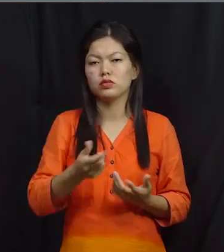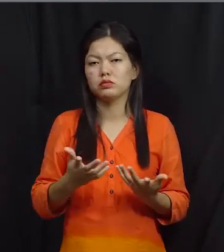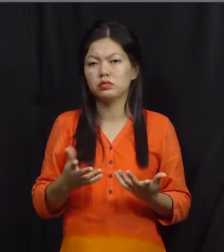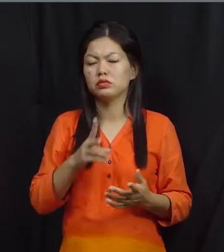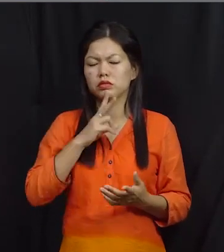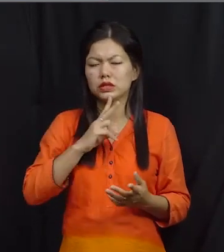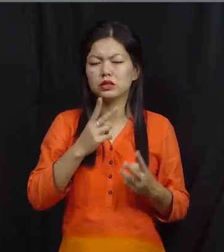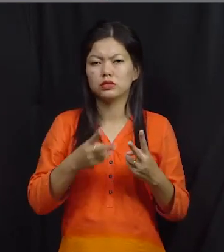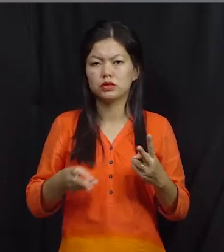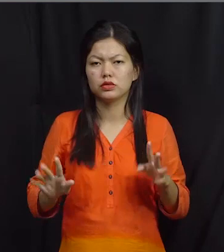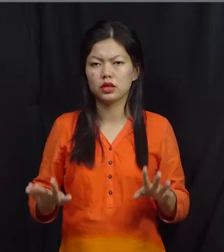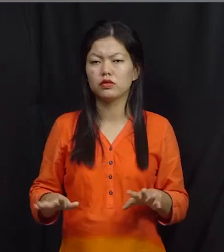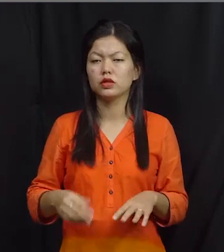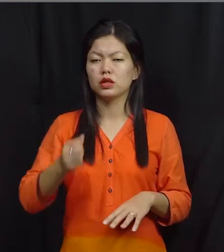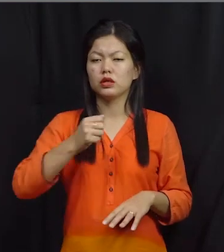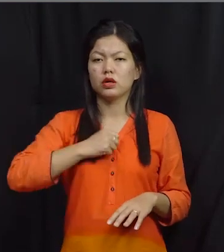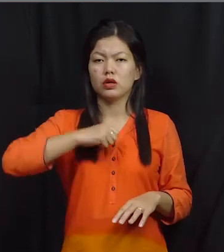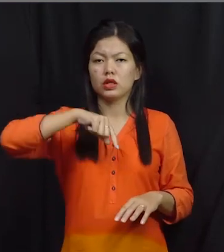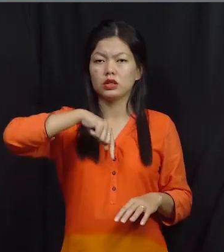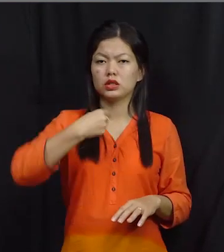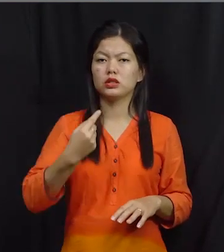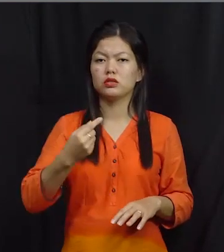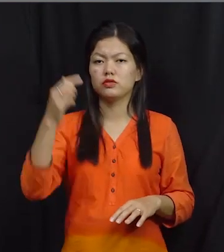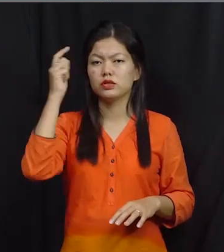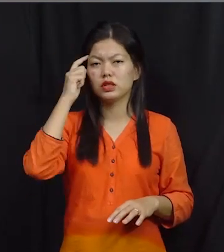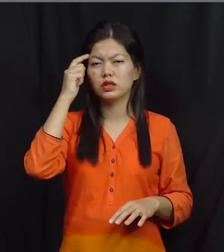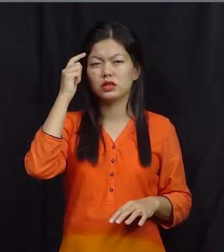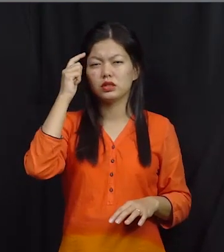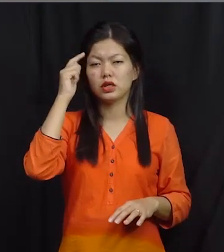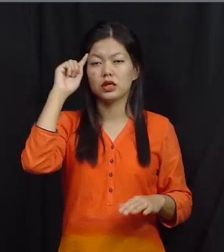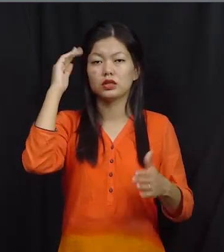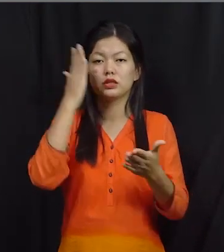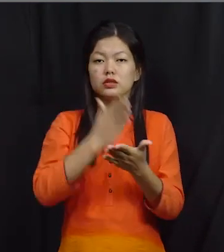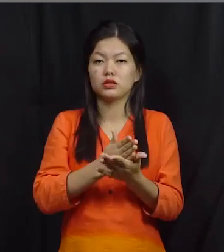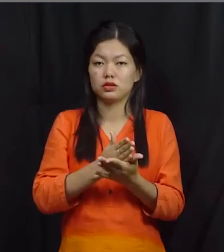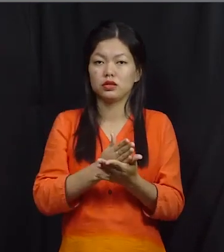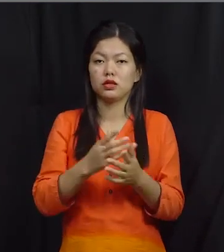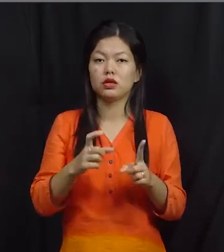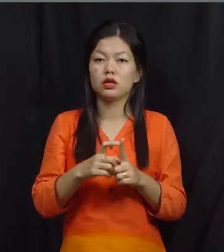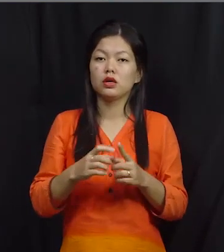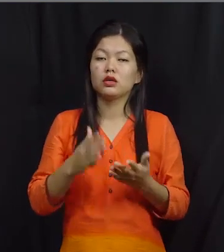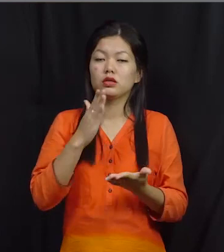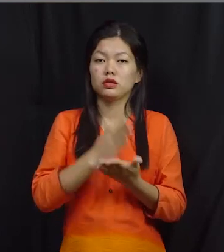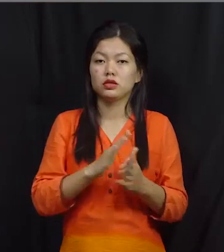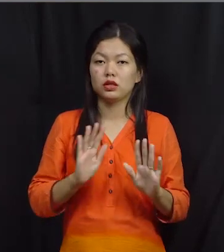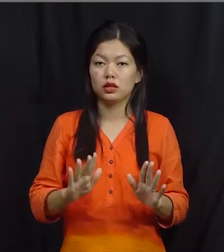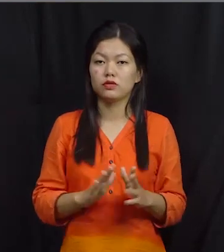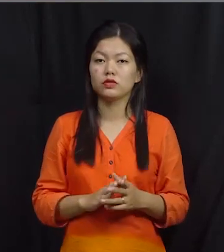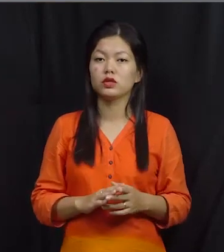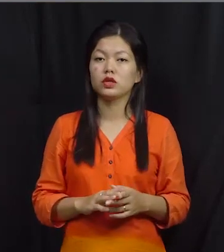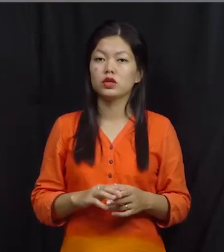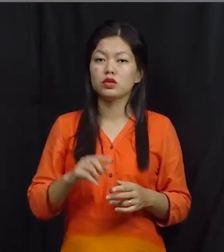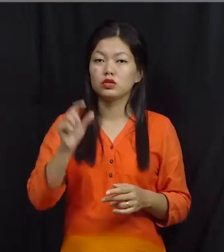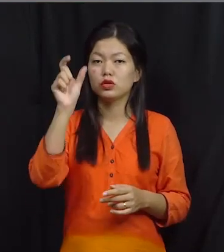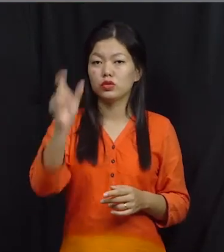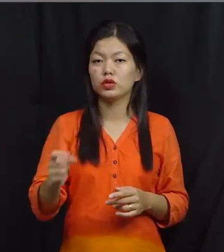make the decision by ourselves, isn't it? So education, the individual aim of education will help us to